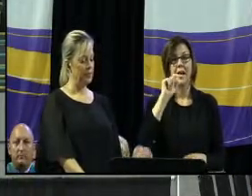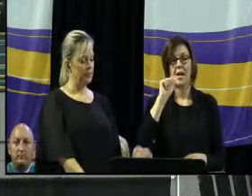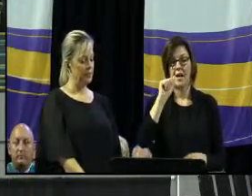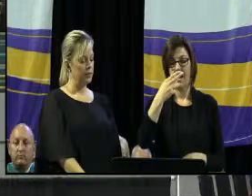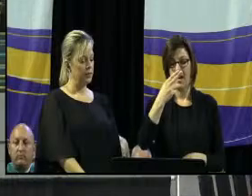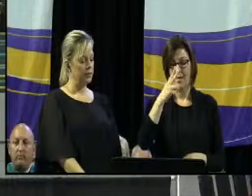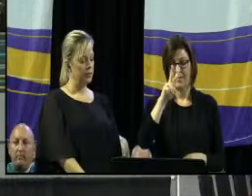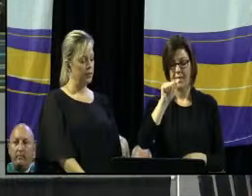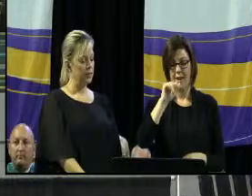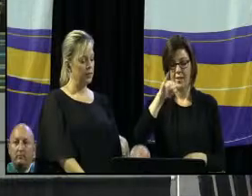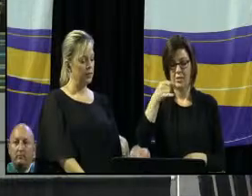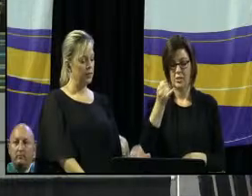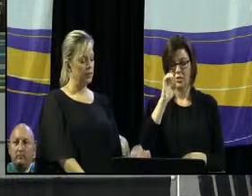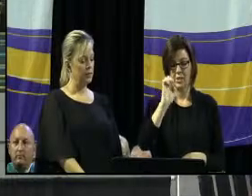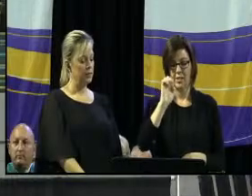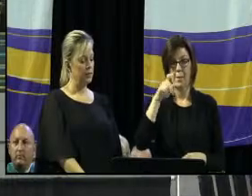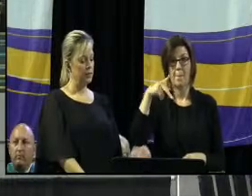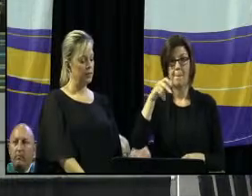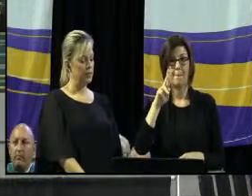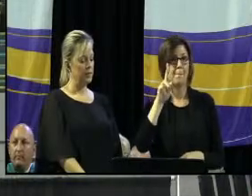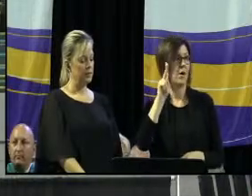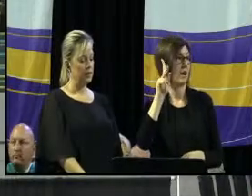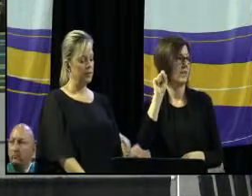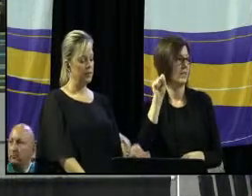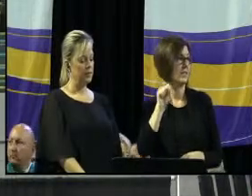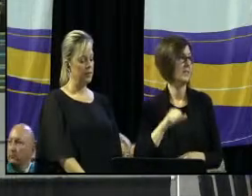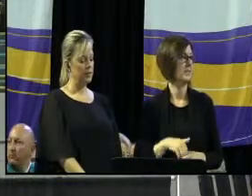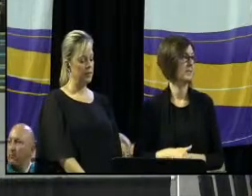Tavajay Vinaya Parks.